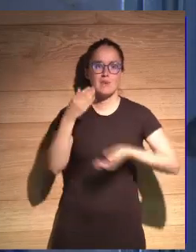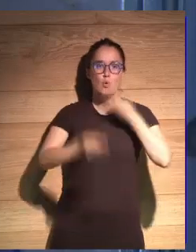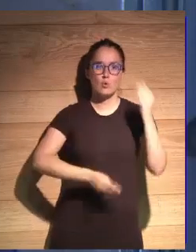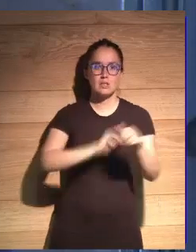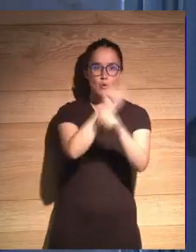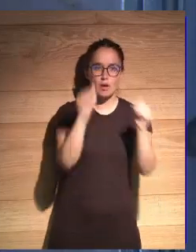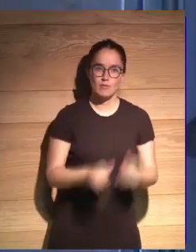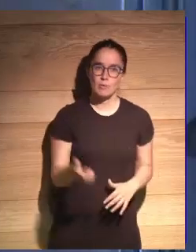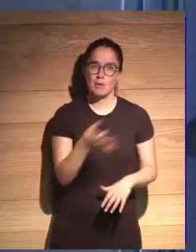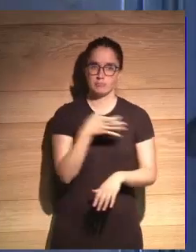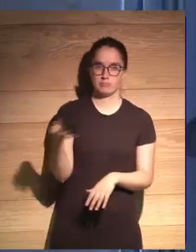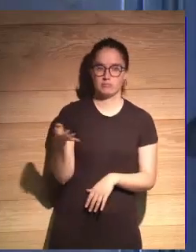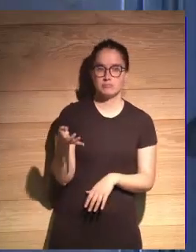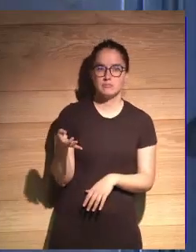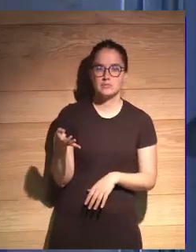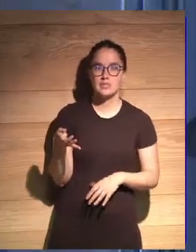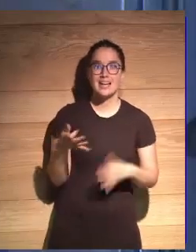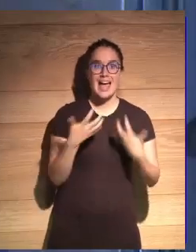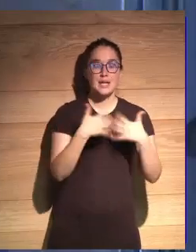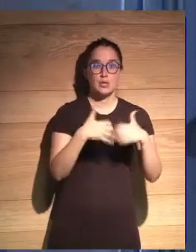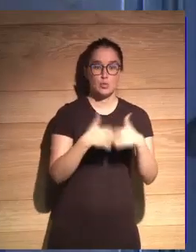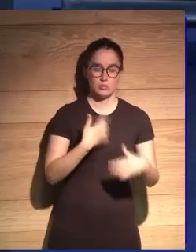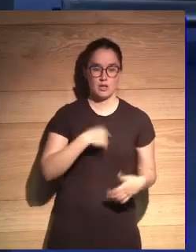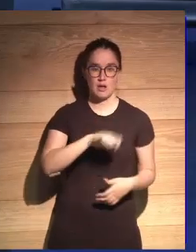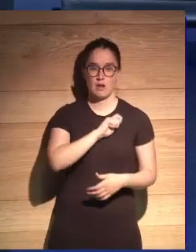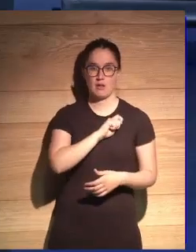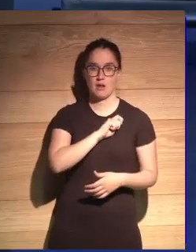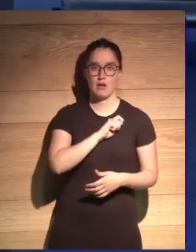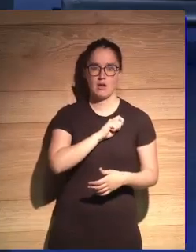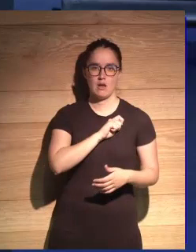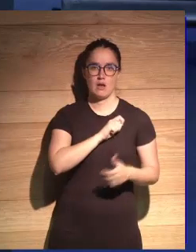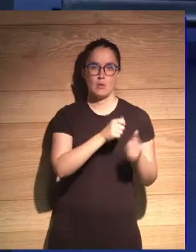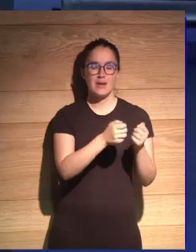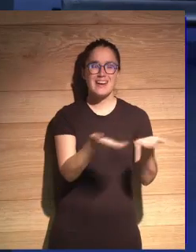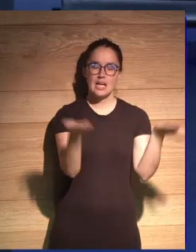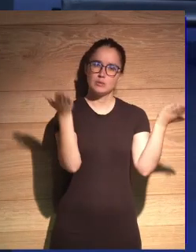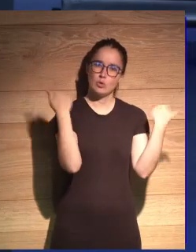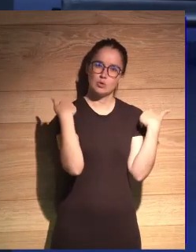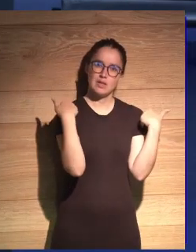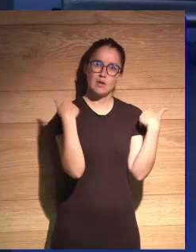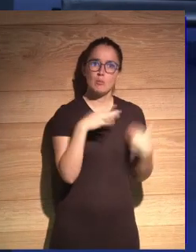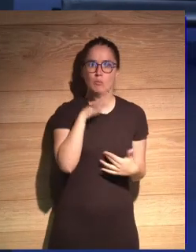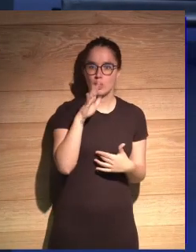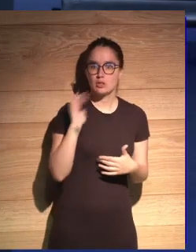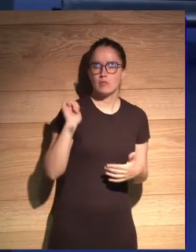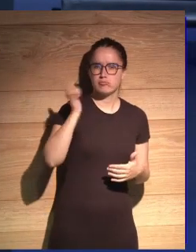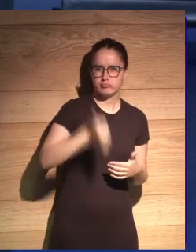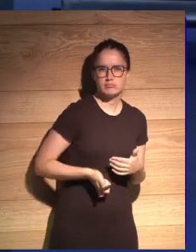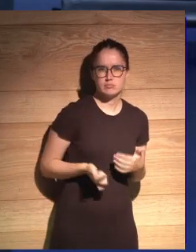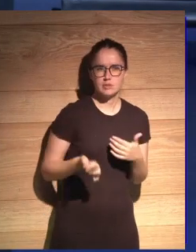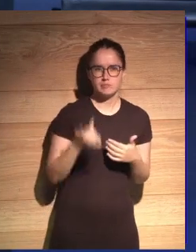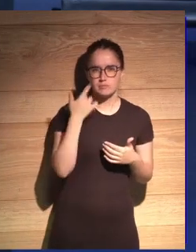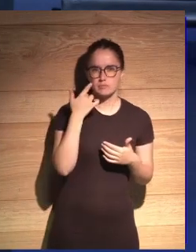people, but it has to be done in the right way. Our industry is a